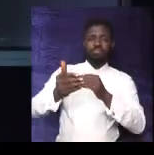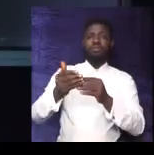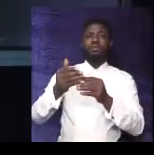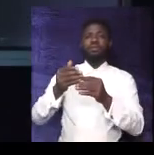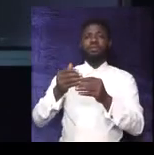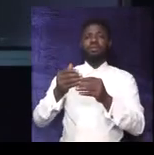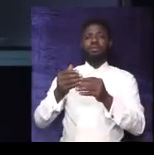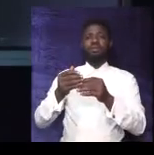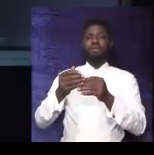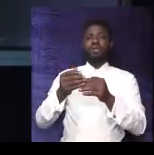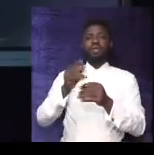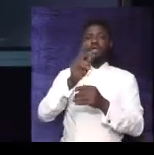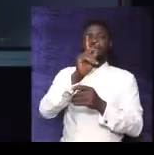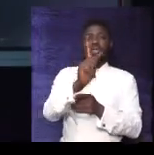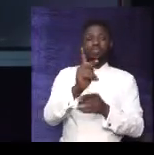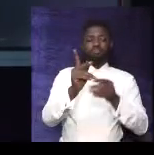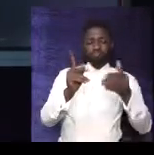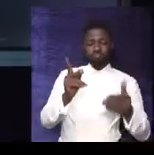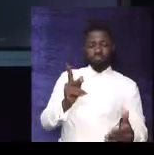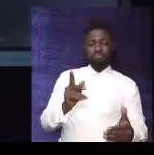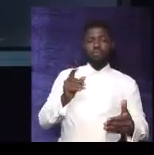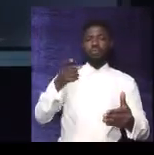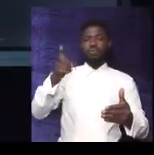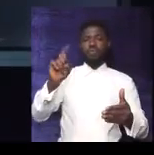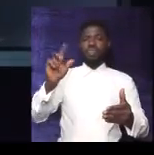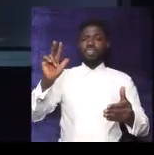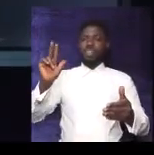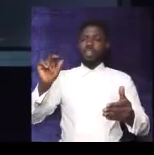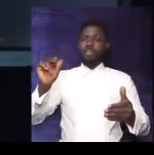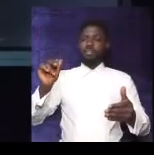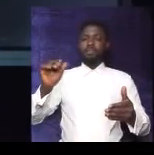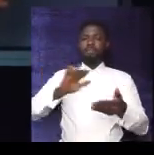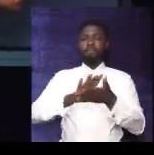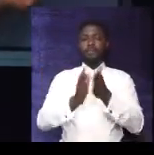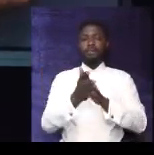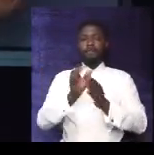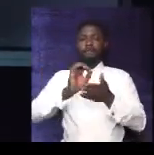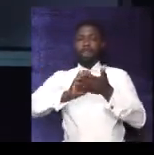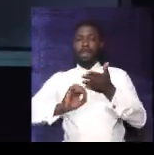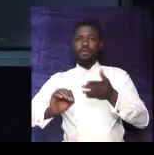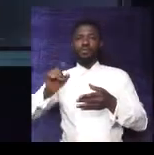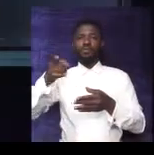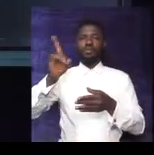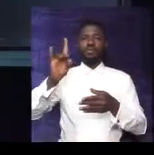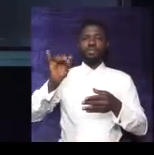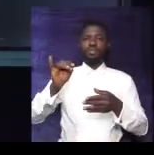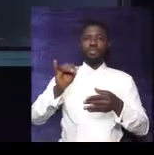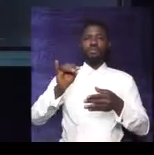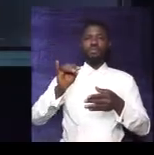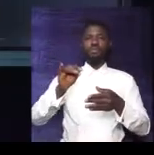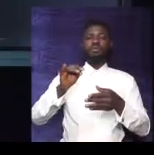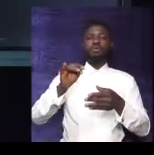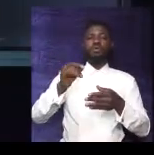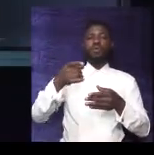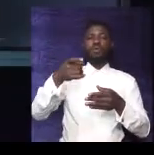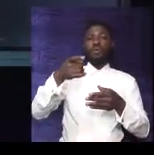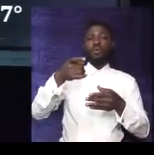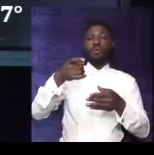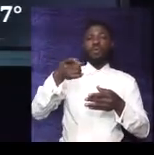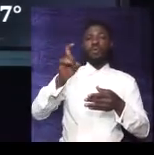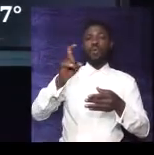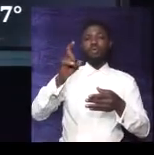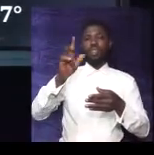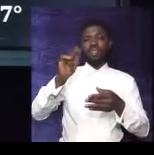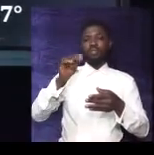side. And we do that on the next line. K comes down, 113 becomes minus 113. So now subtract